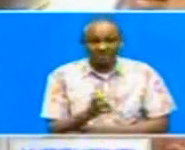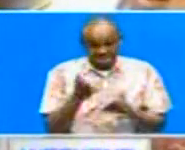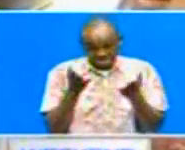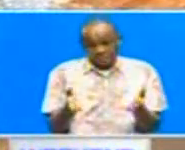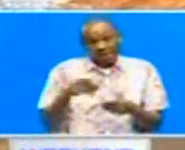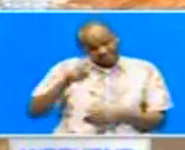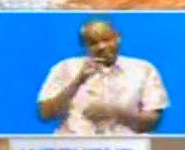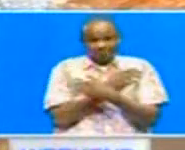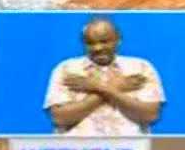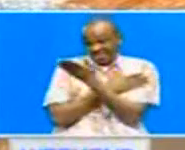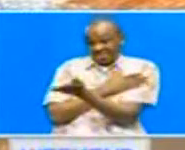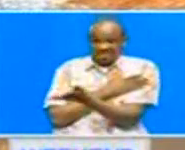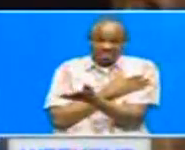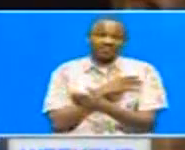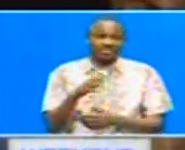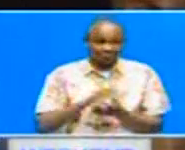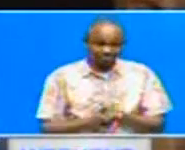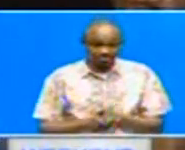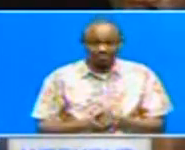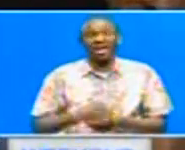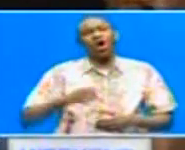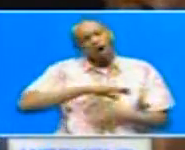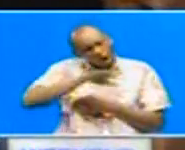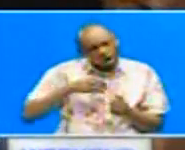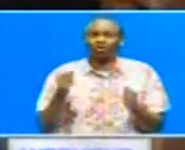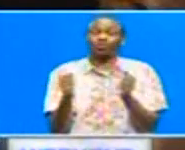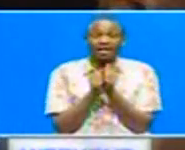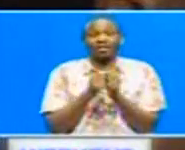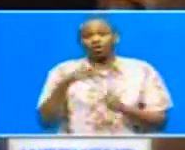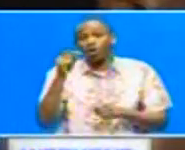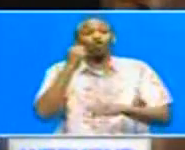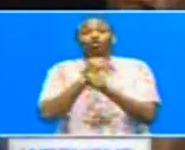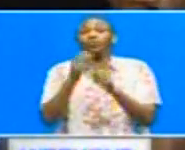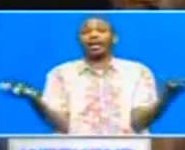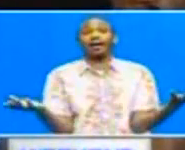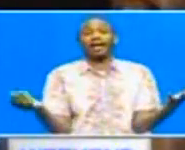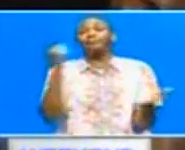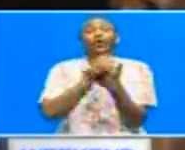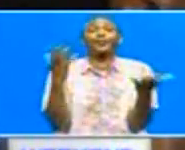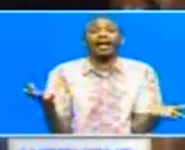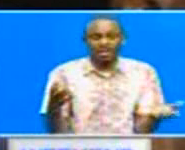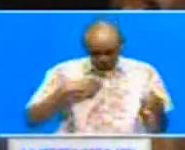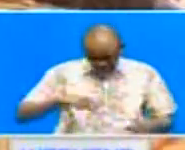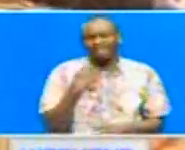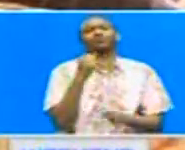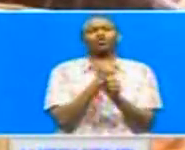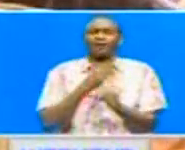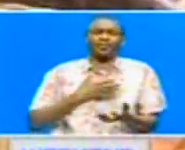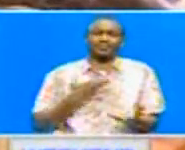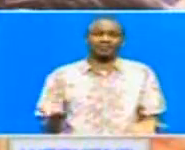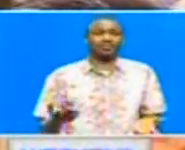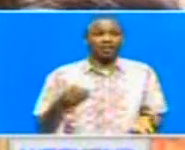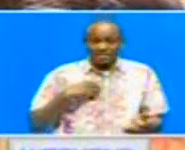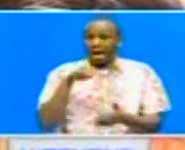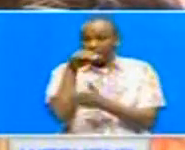by her fellow greengrocers in the estates. Na sisi sote hatuwezi toshia kwa kuadikwa. Ndio tunakuwa self-employed. Sasa hii nimeomba